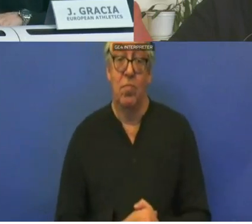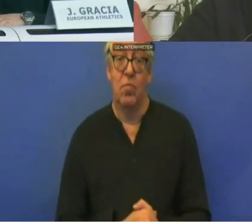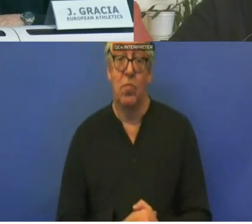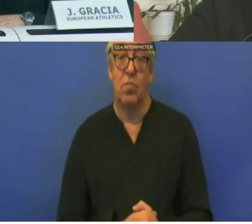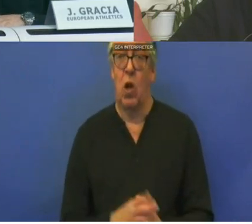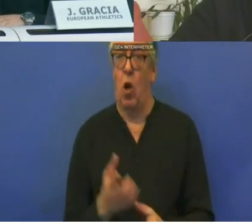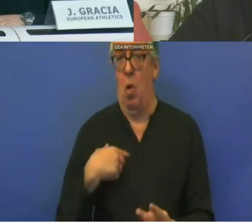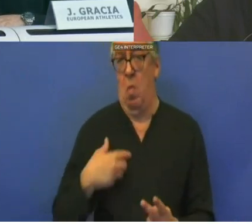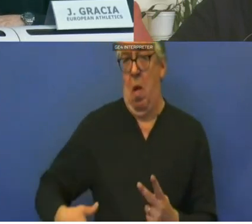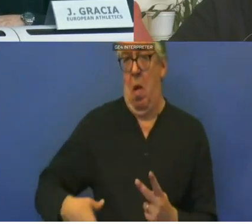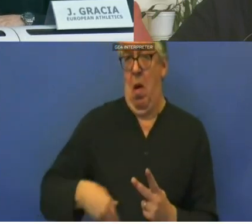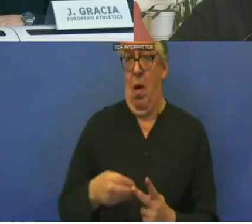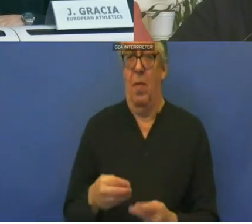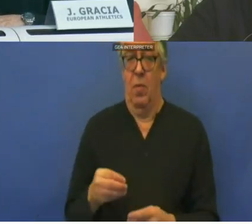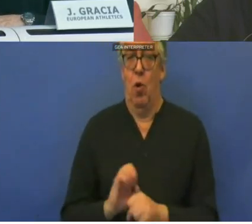just said.